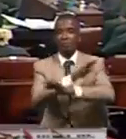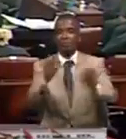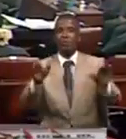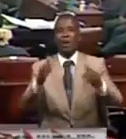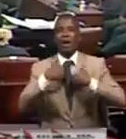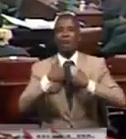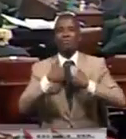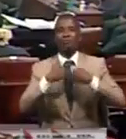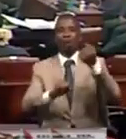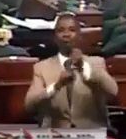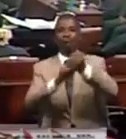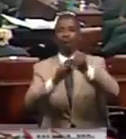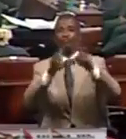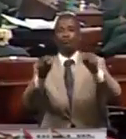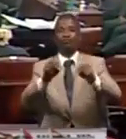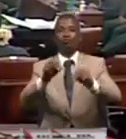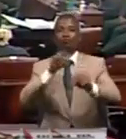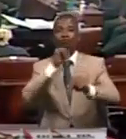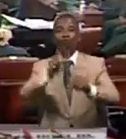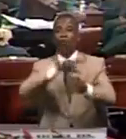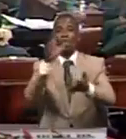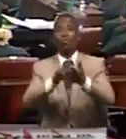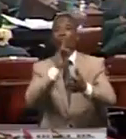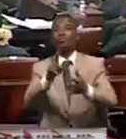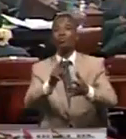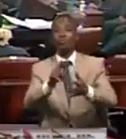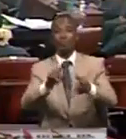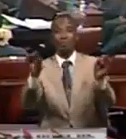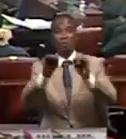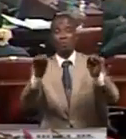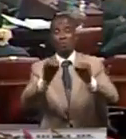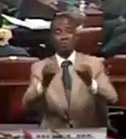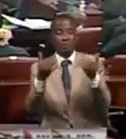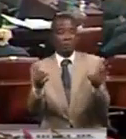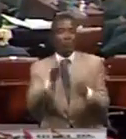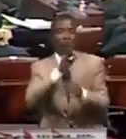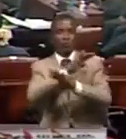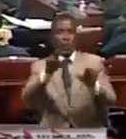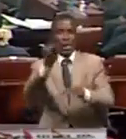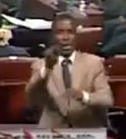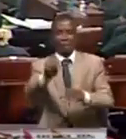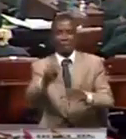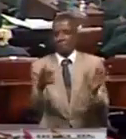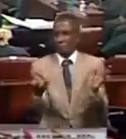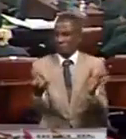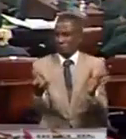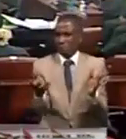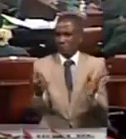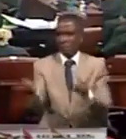or does not establish the release he is claiming, and there will be no need for him to